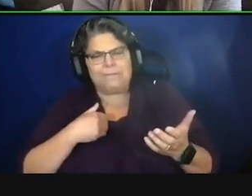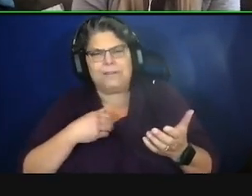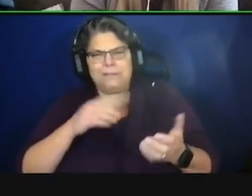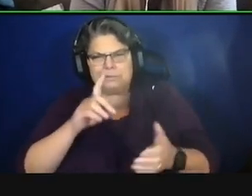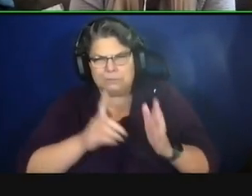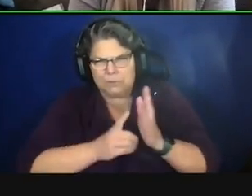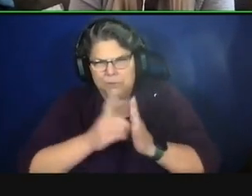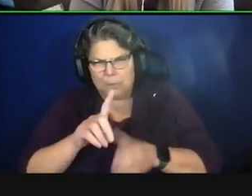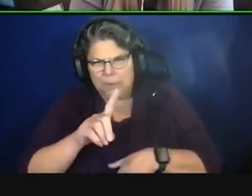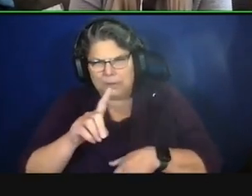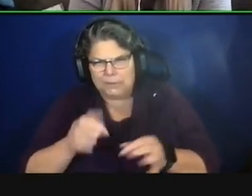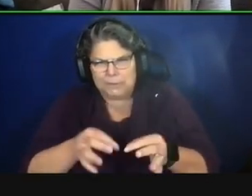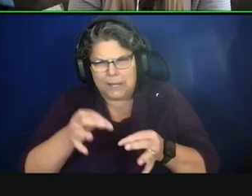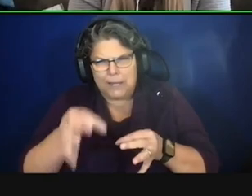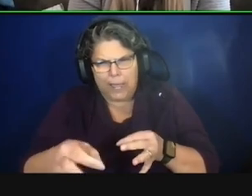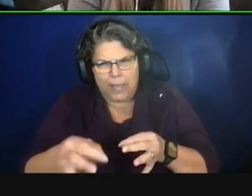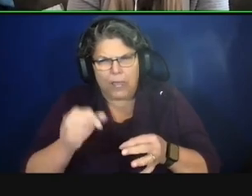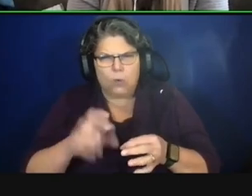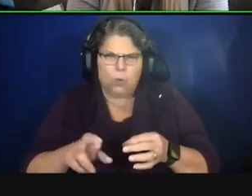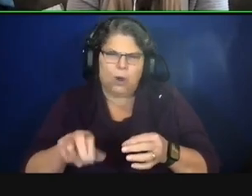disabilities.